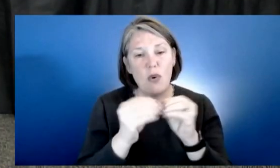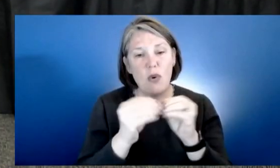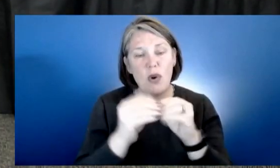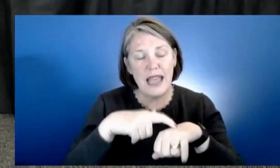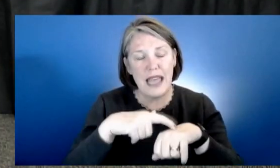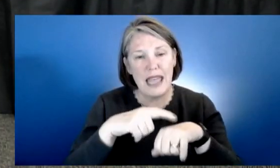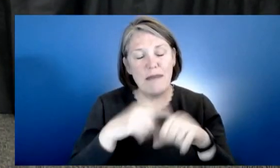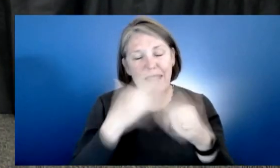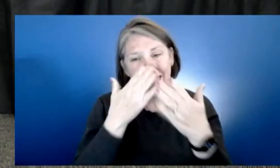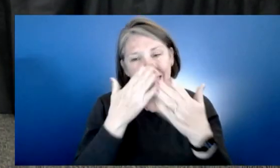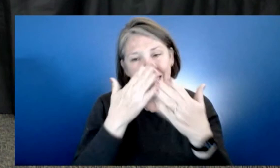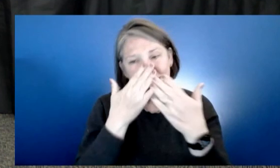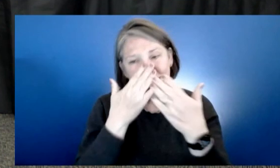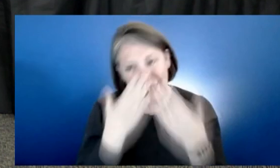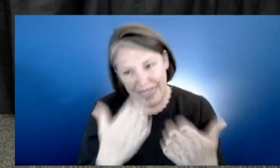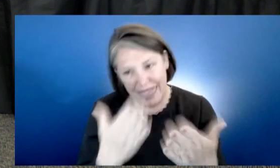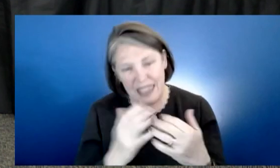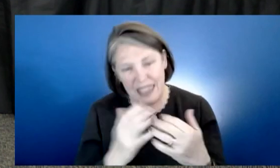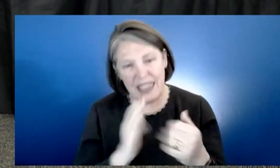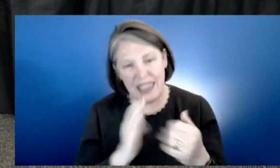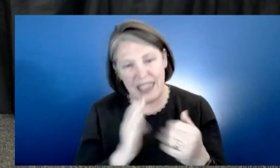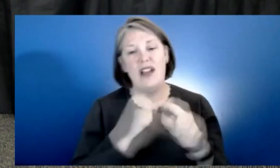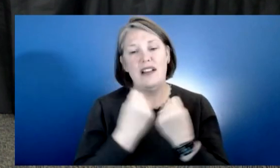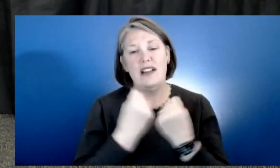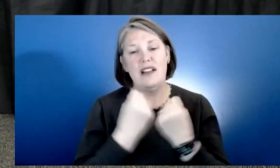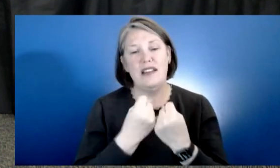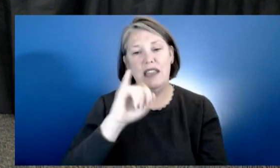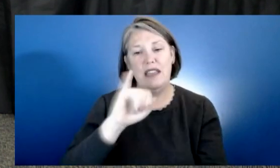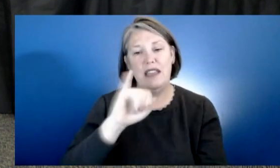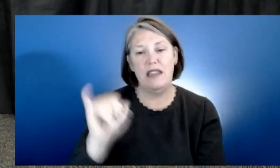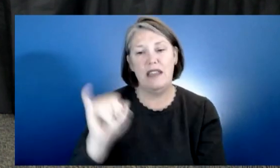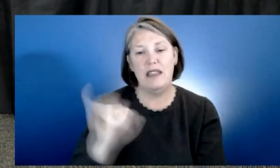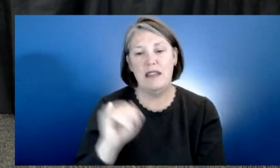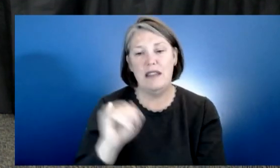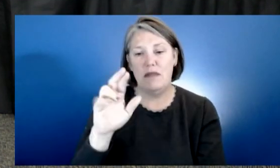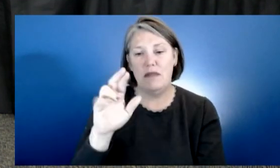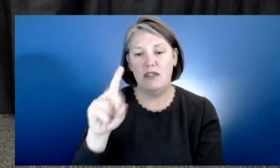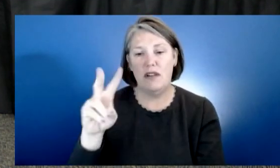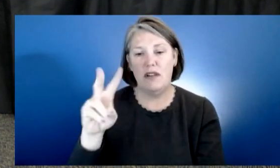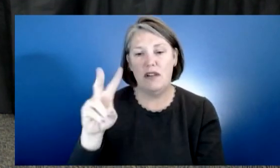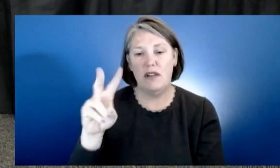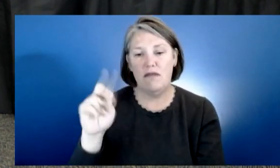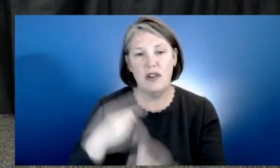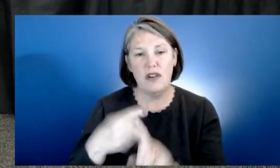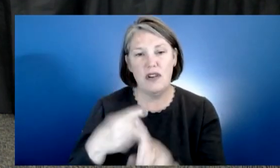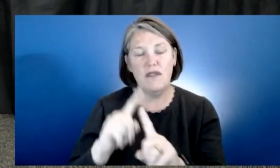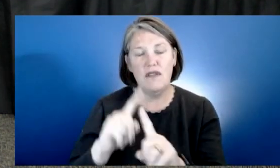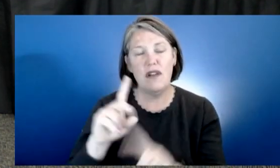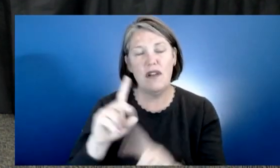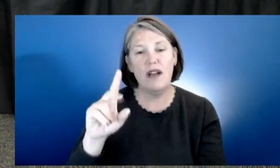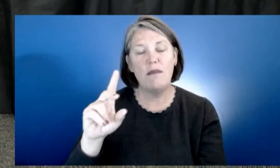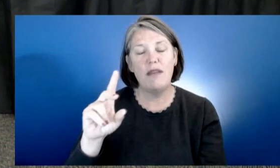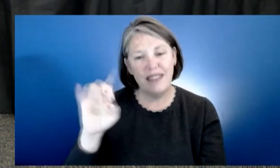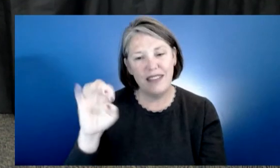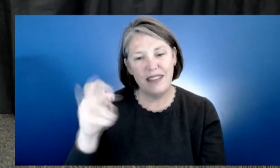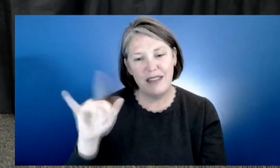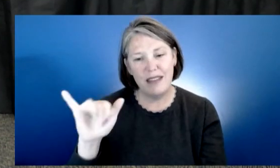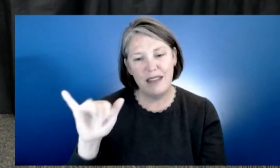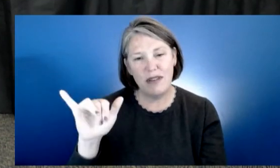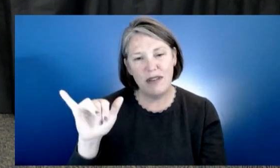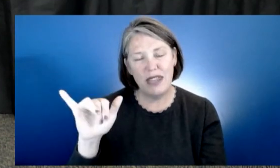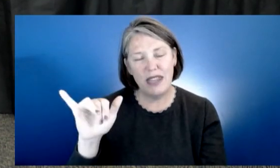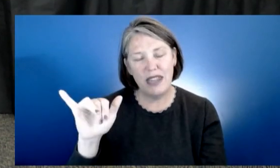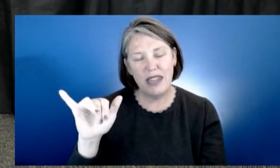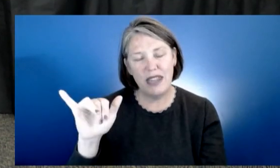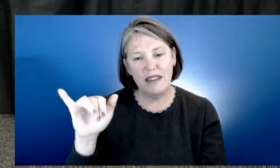thank our team, Jared Werner from our deputy PIO, as well as Christian Wright, who's from the